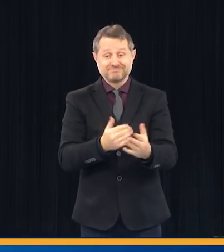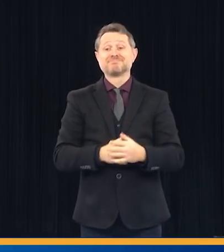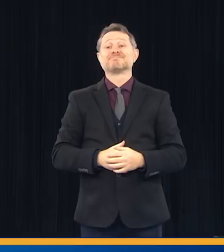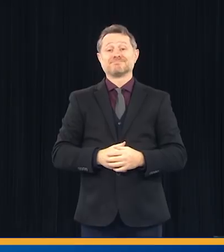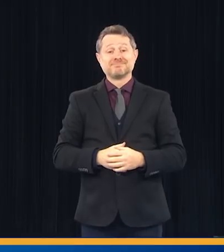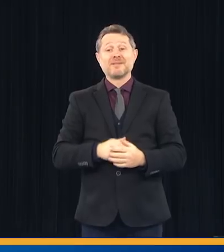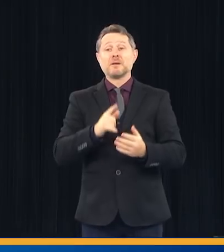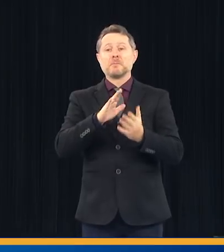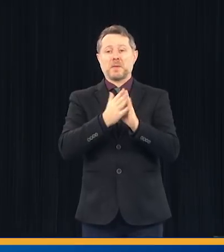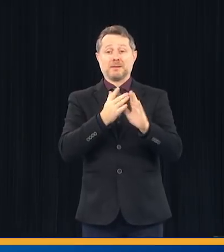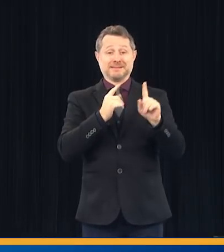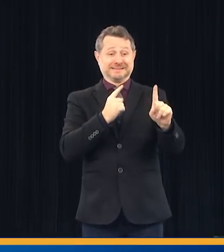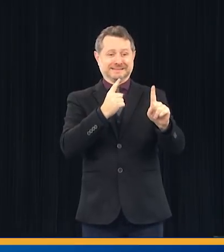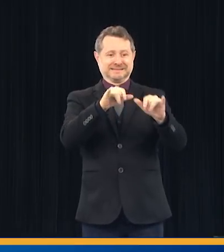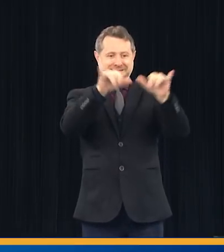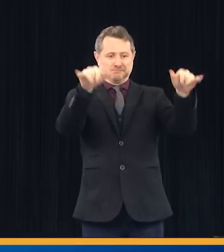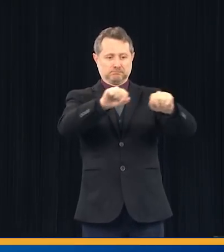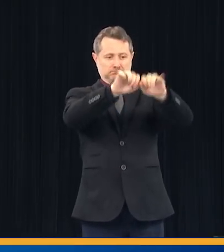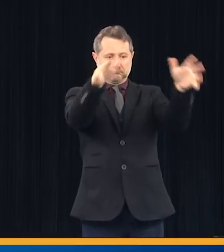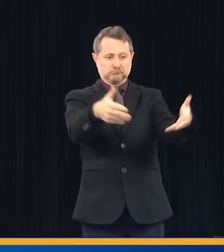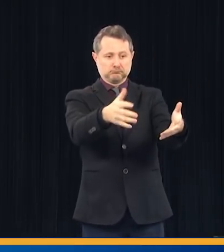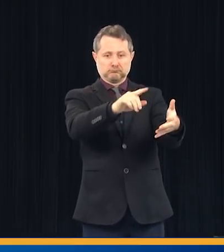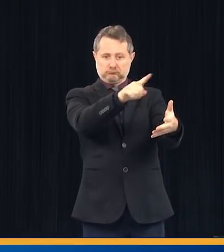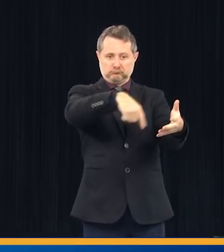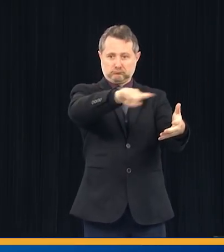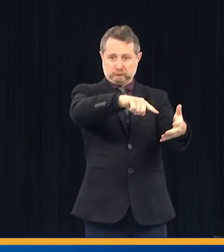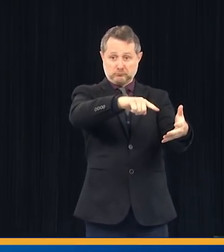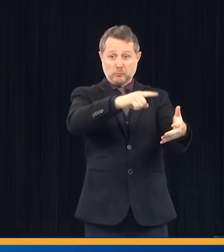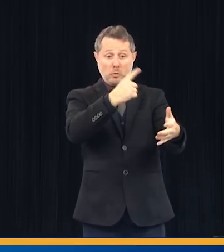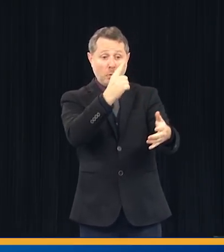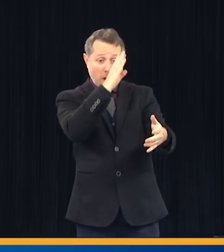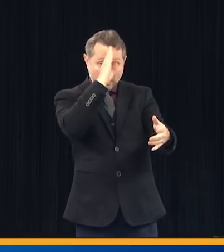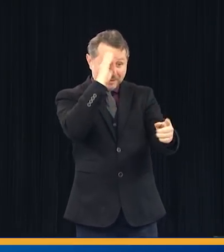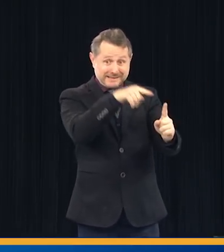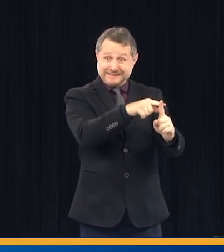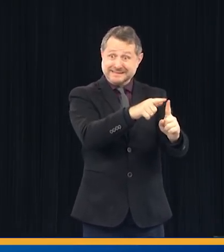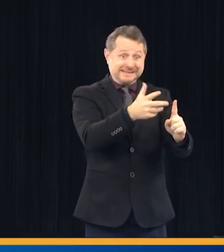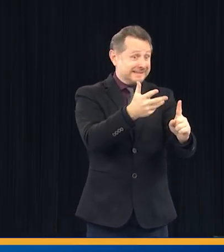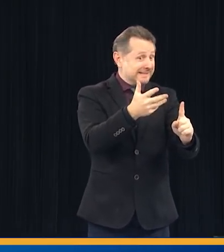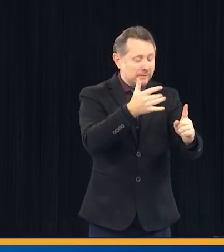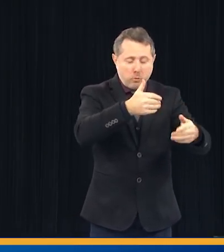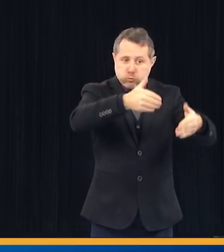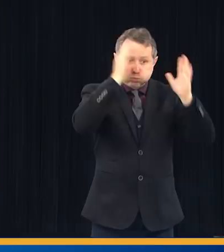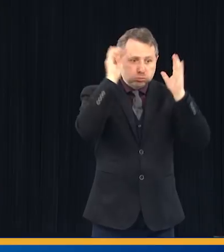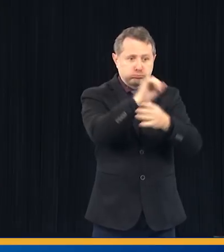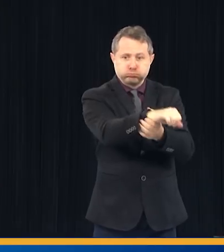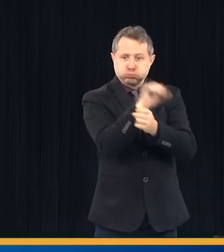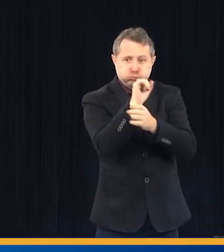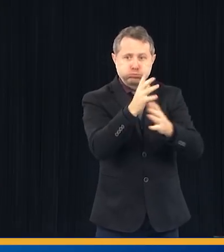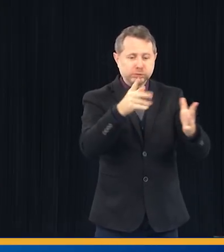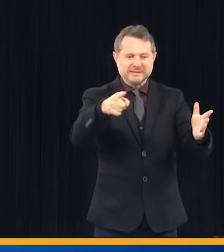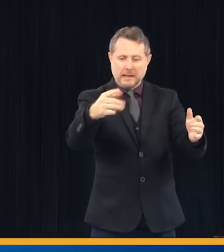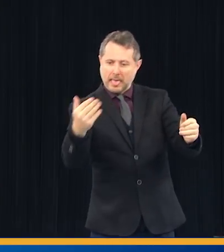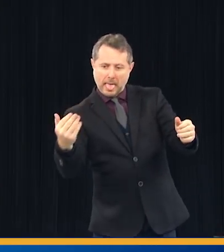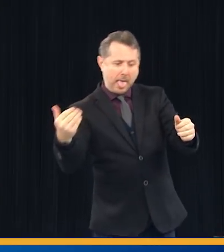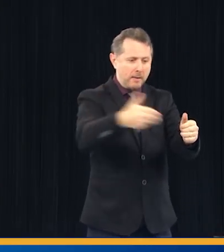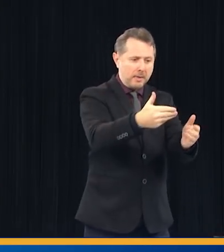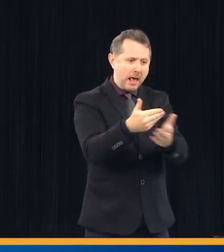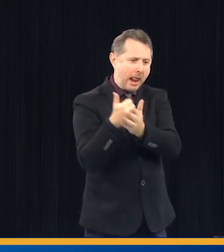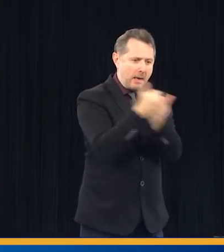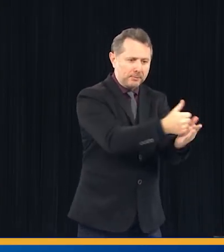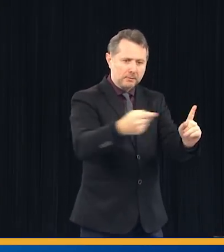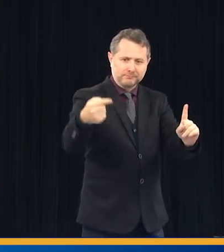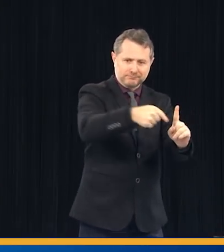one. If you see a local hospital getting overwhelmed, shift to an adjoining hospital,